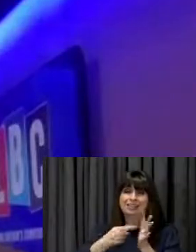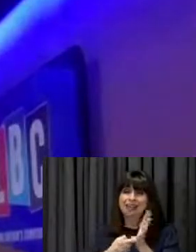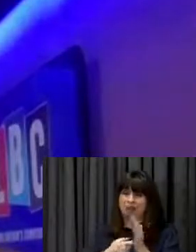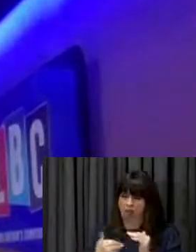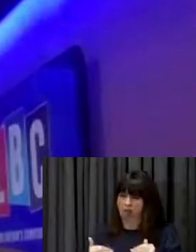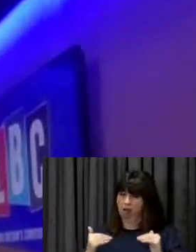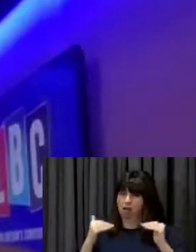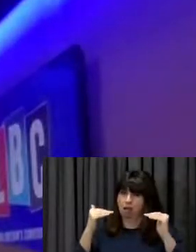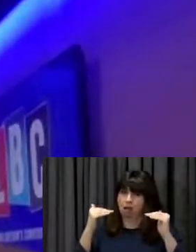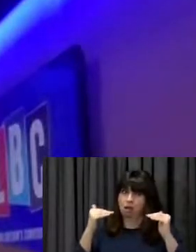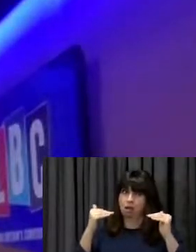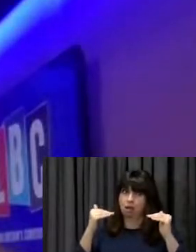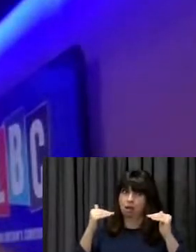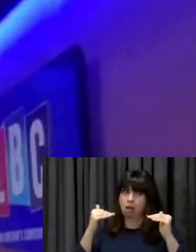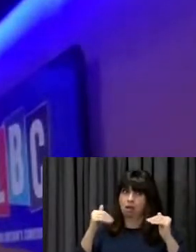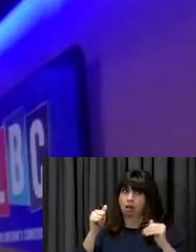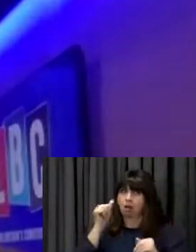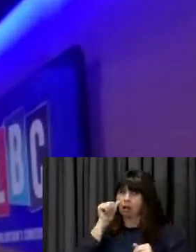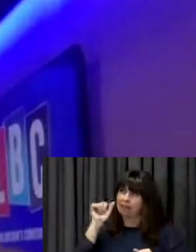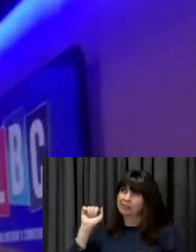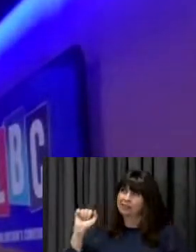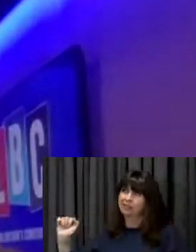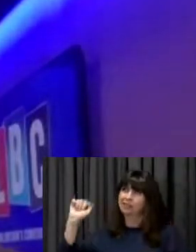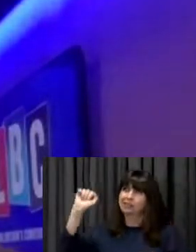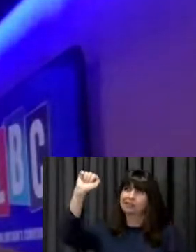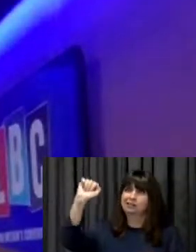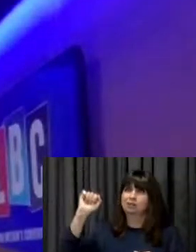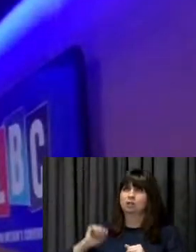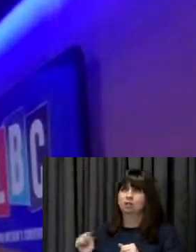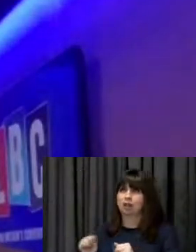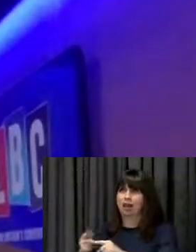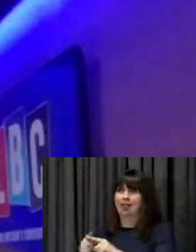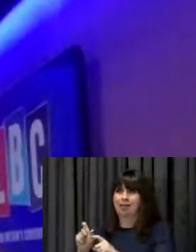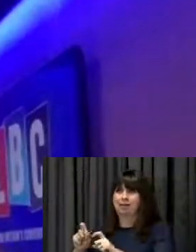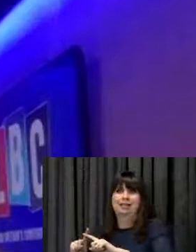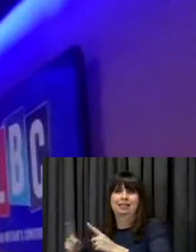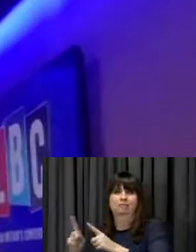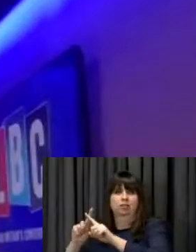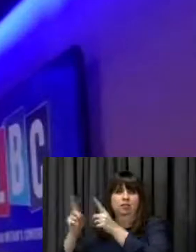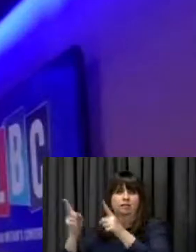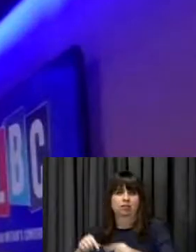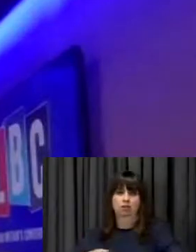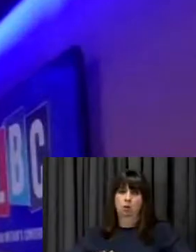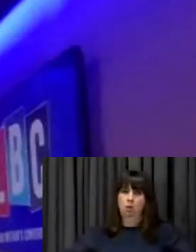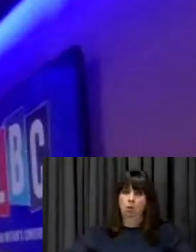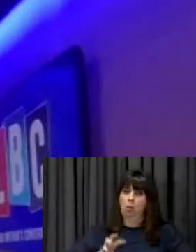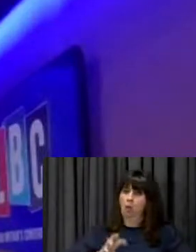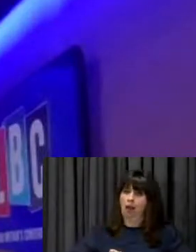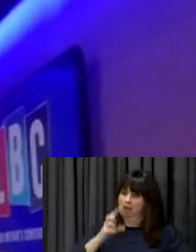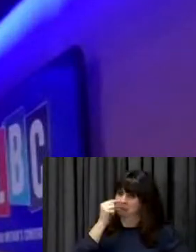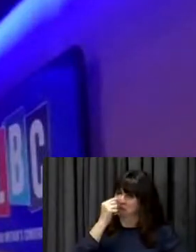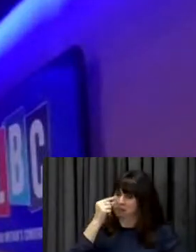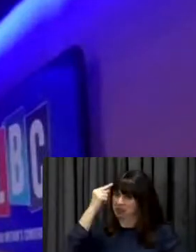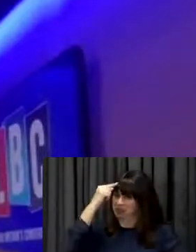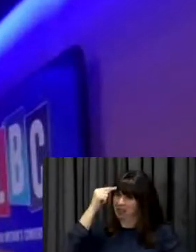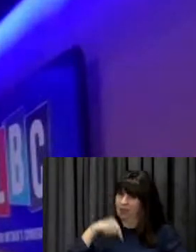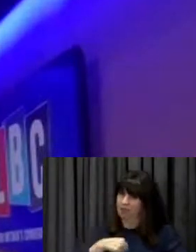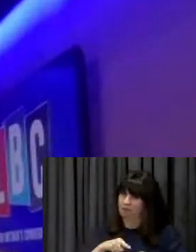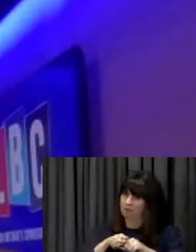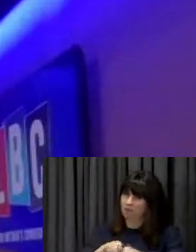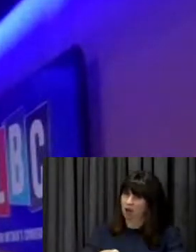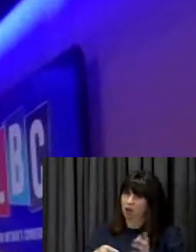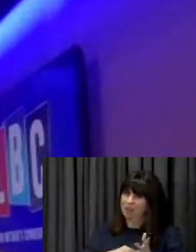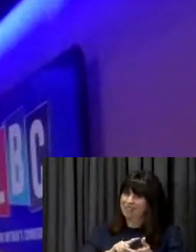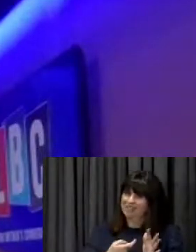Great Britain. In Scotland and England, they've got variations of a tiered system. I know the restrictions we've got here have been considered a tiered system, but they